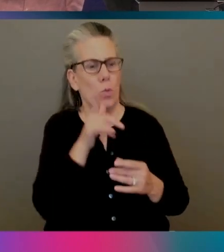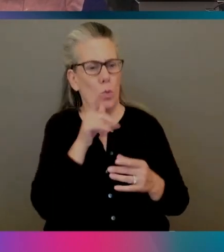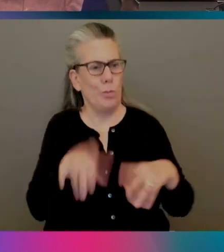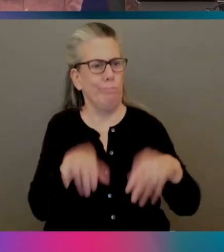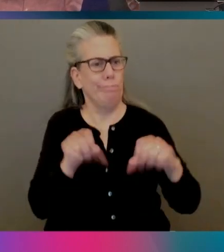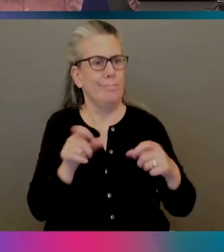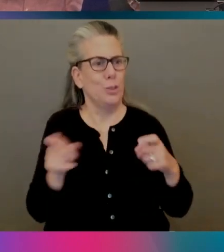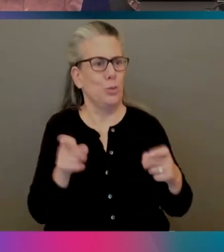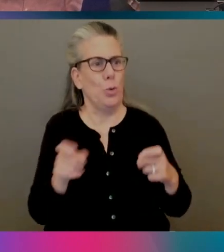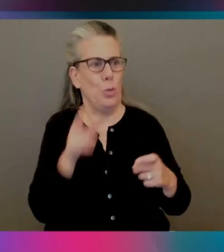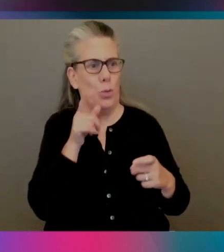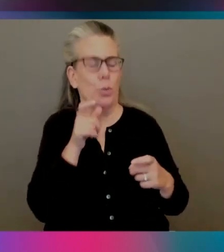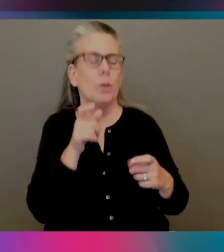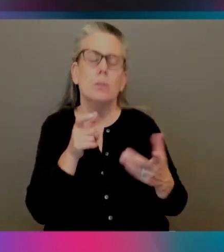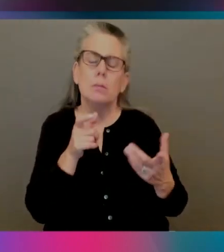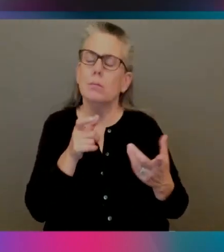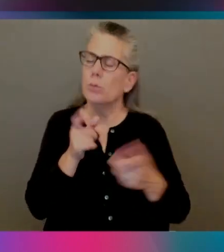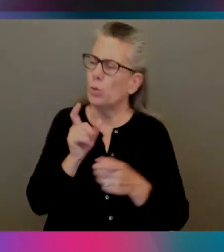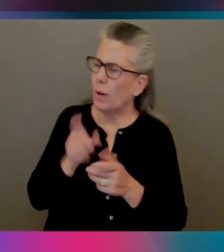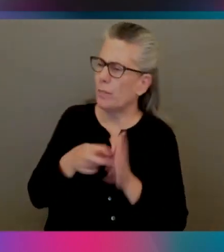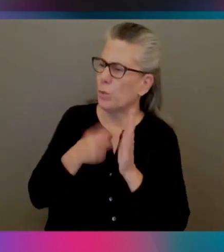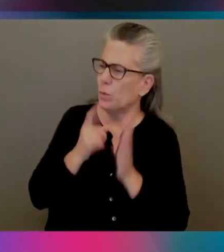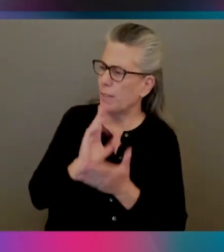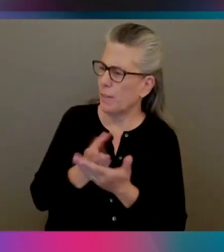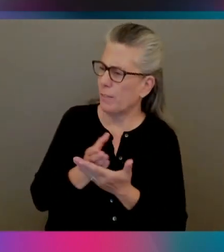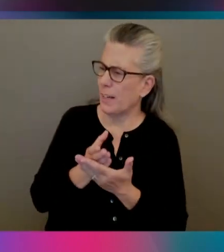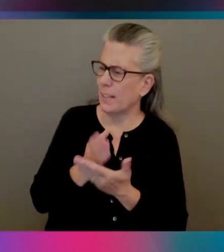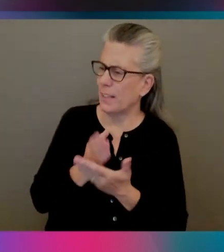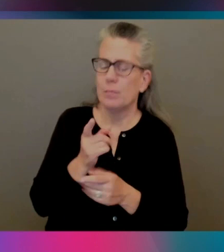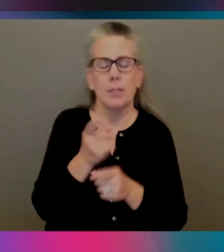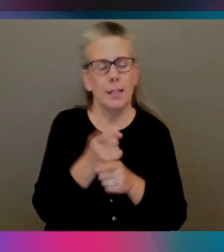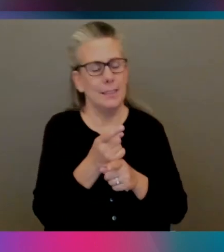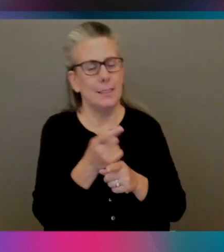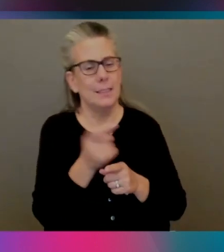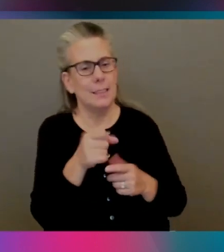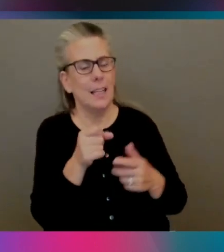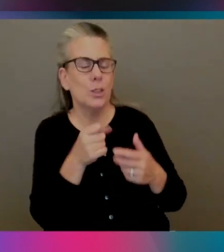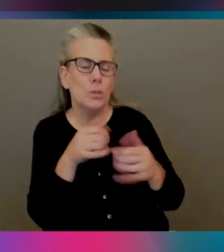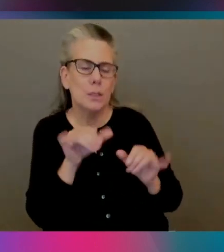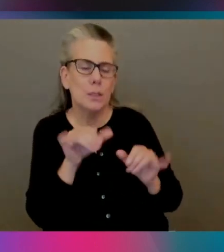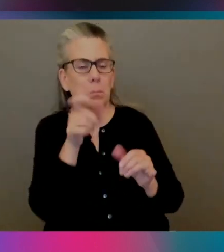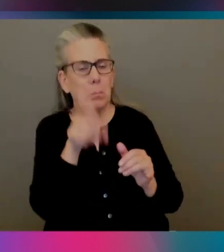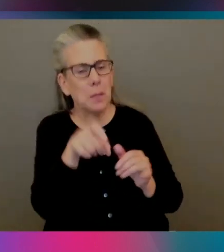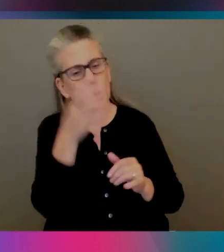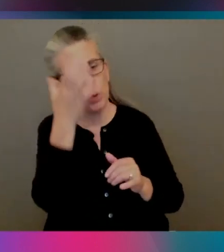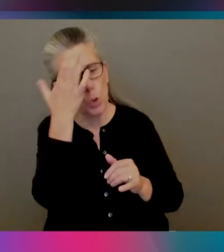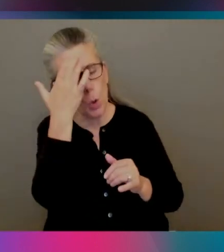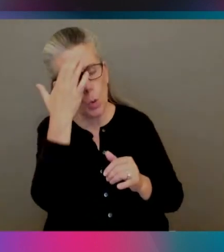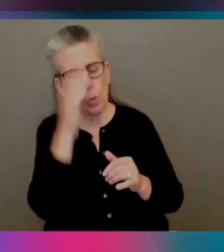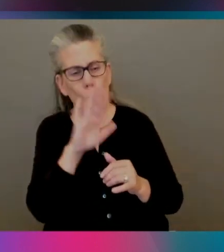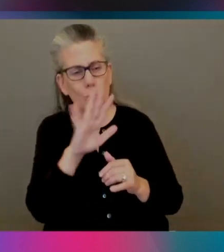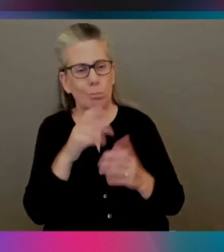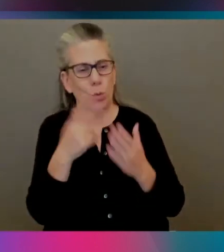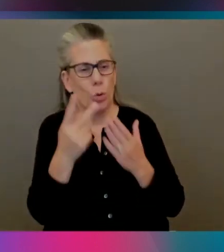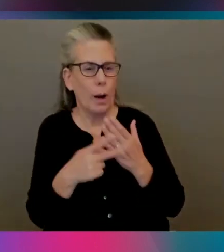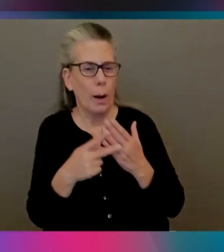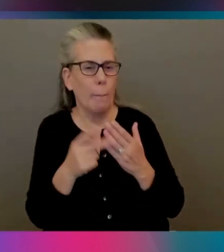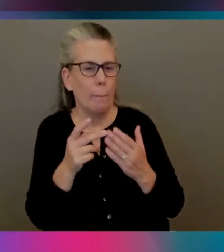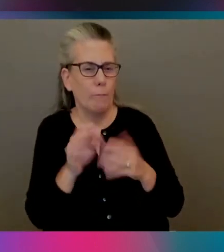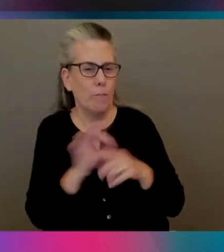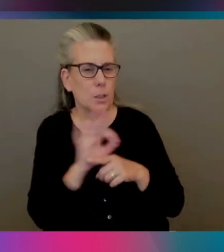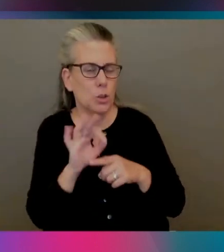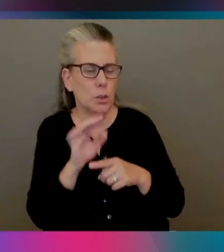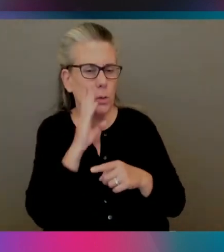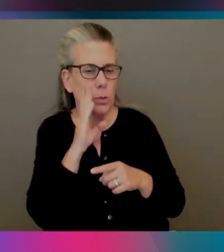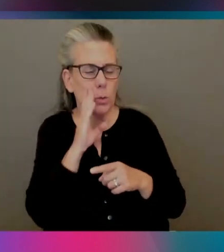verify it. Yeah. Right. Yeah. Yeah. So, I mean, you still have to know your programming. You basics, do. right? Like, It's not. it's using a with statement, for